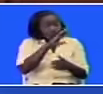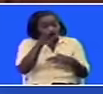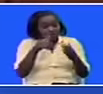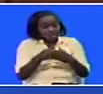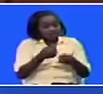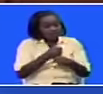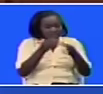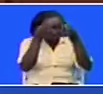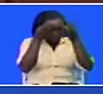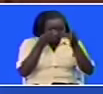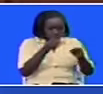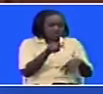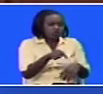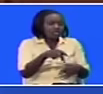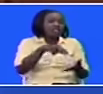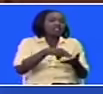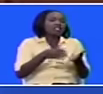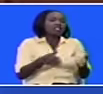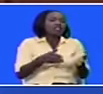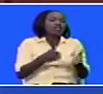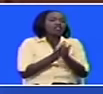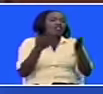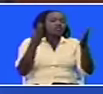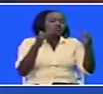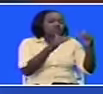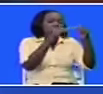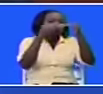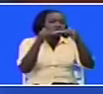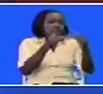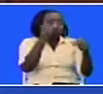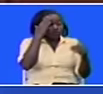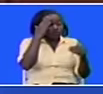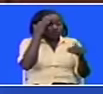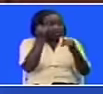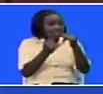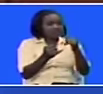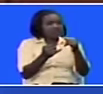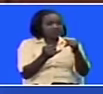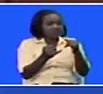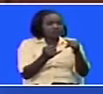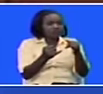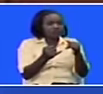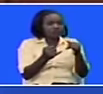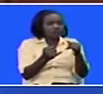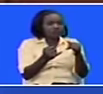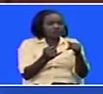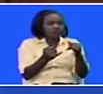decision today. And I stand in this House to celebrate democracy, knowing that, Mr. Speaker, at the end of this...